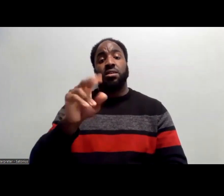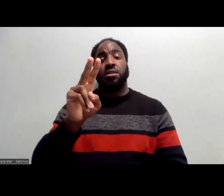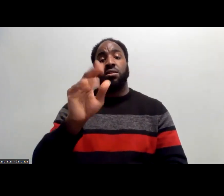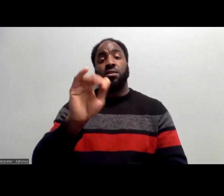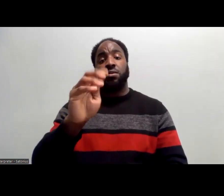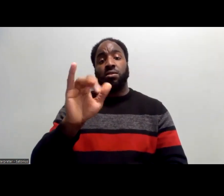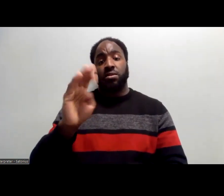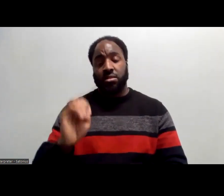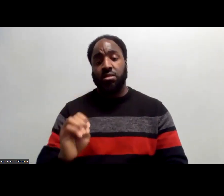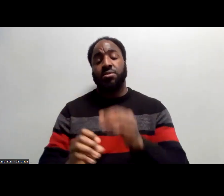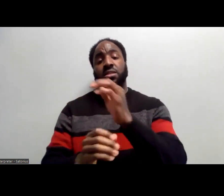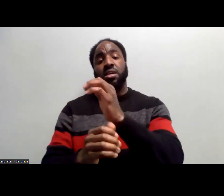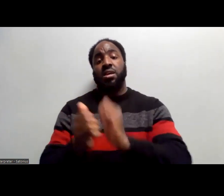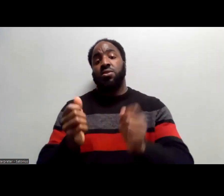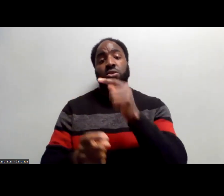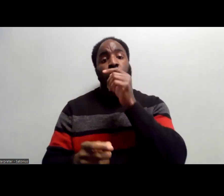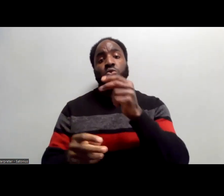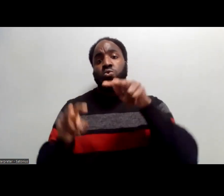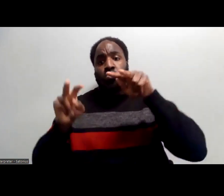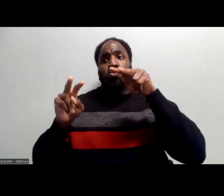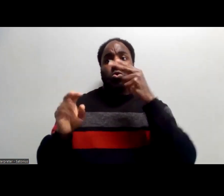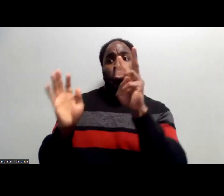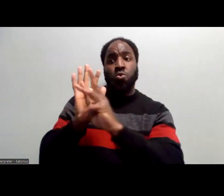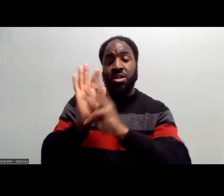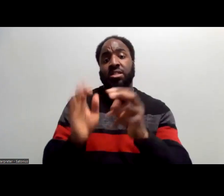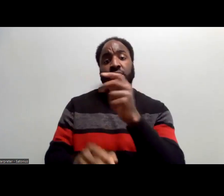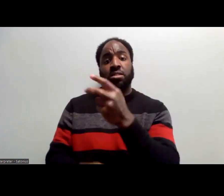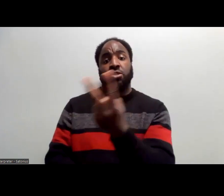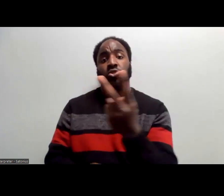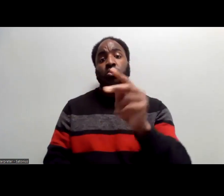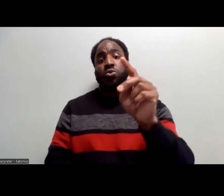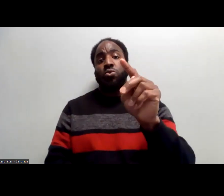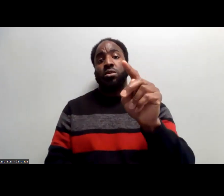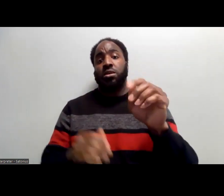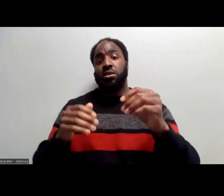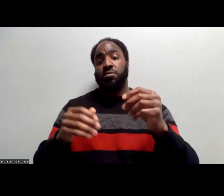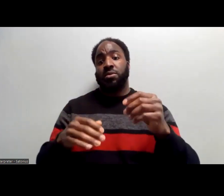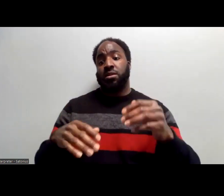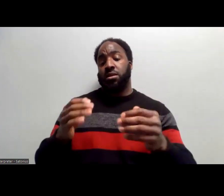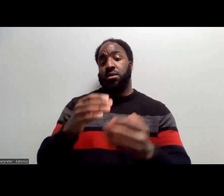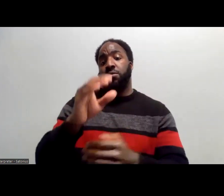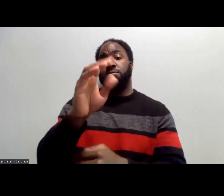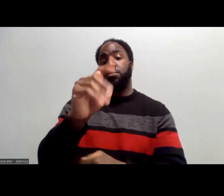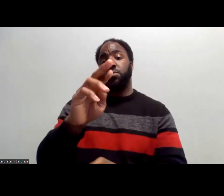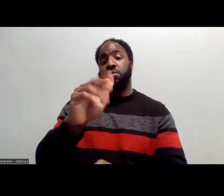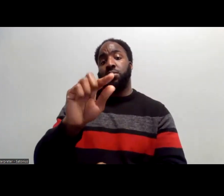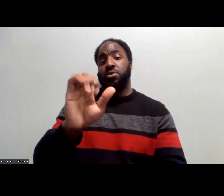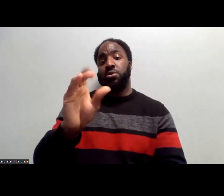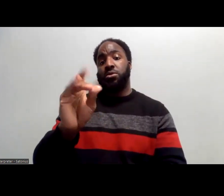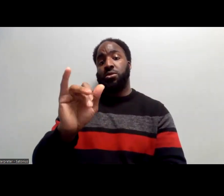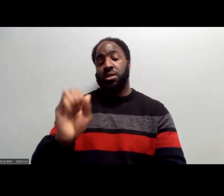who witnessed these two tragedies firsthand, their families and